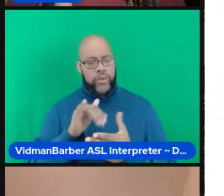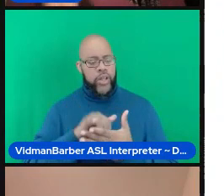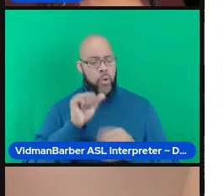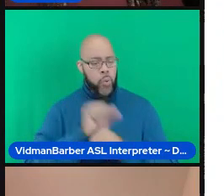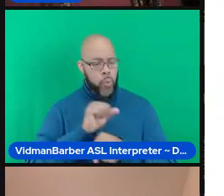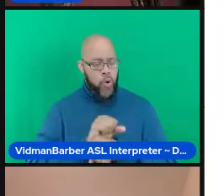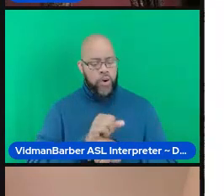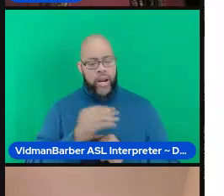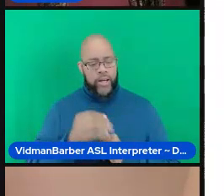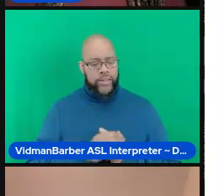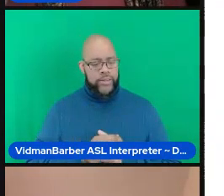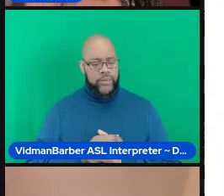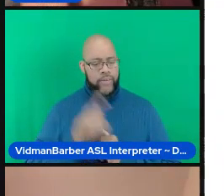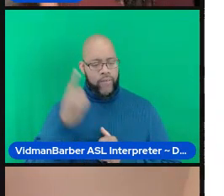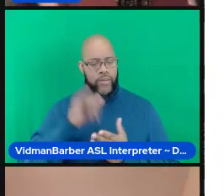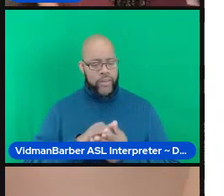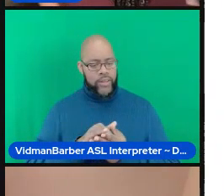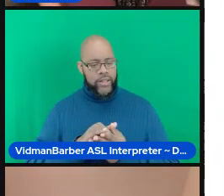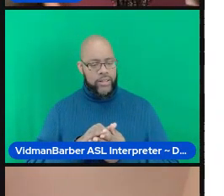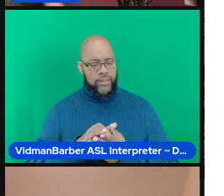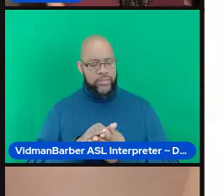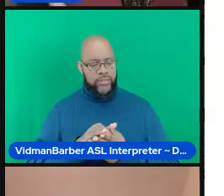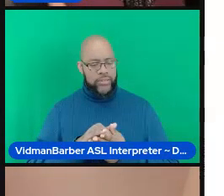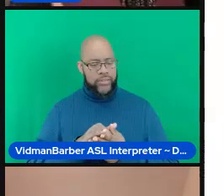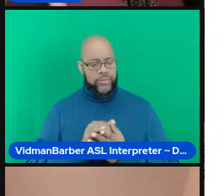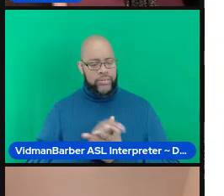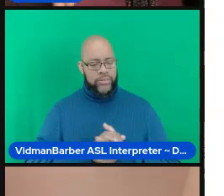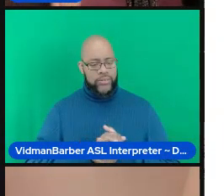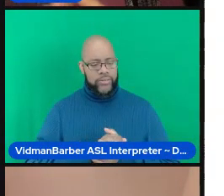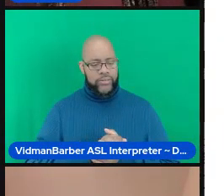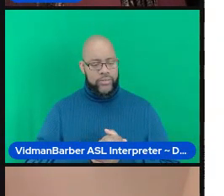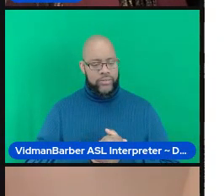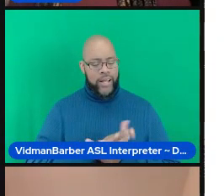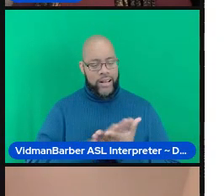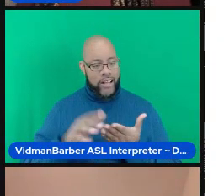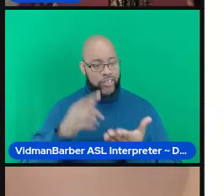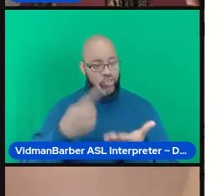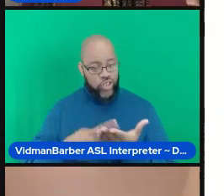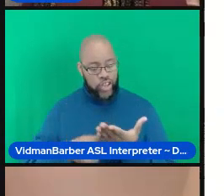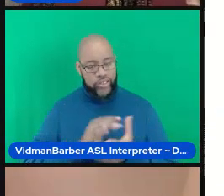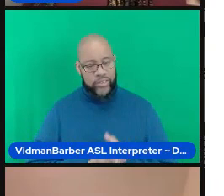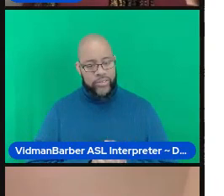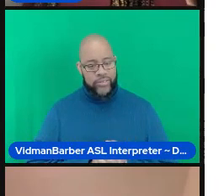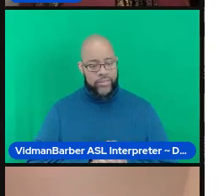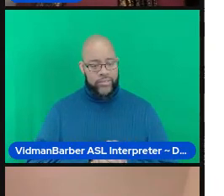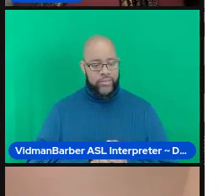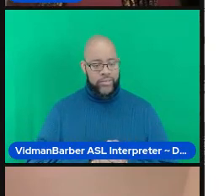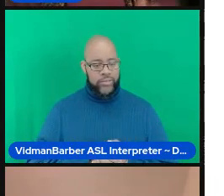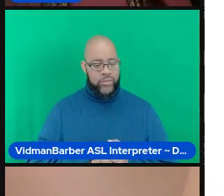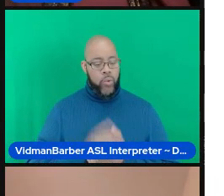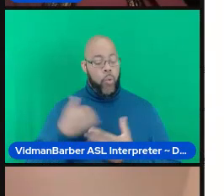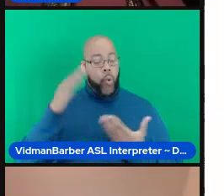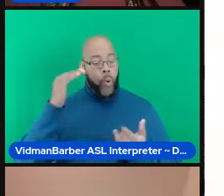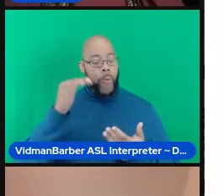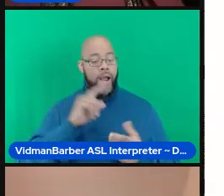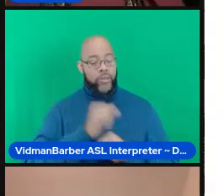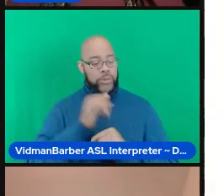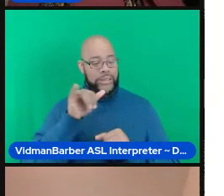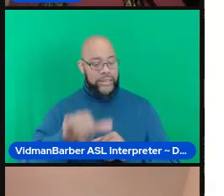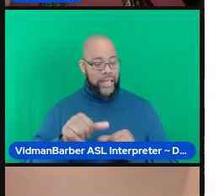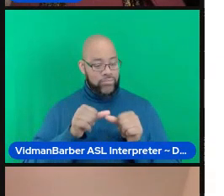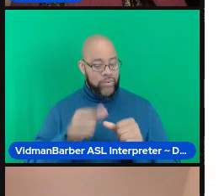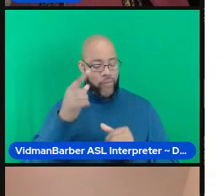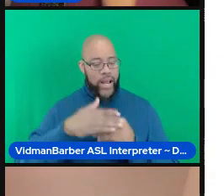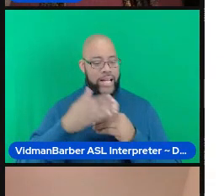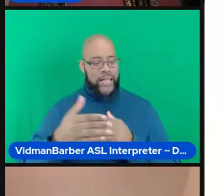and for the attendees for the actually nice discussion. And we hope actually that you will stick around for